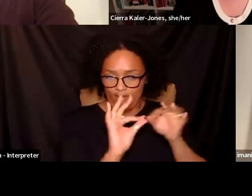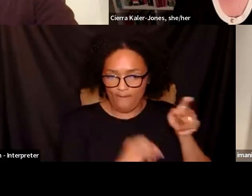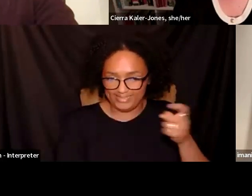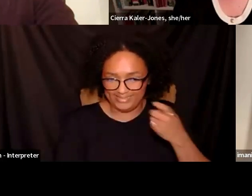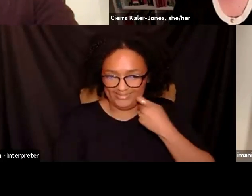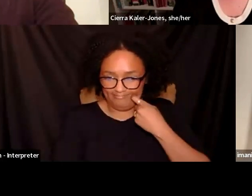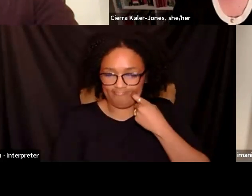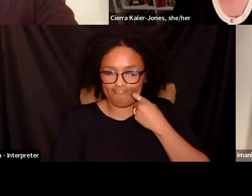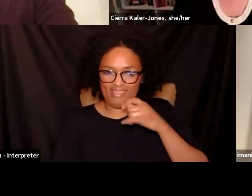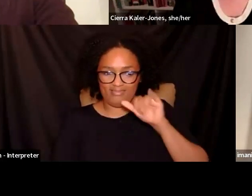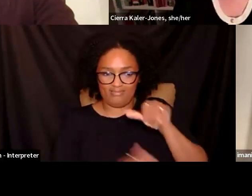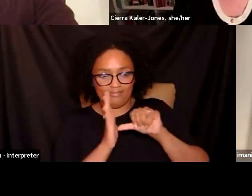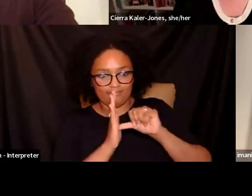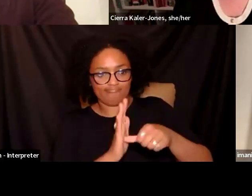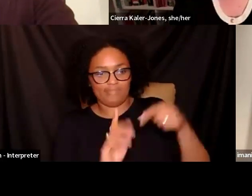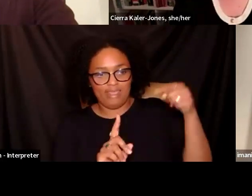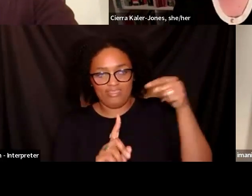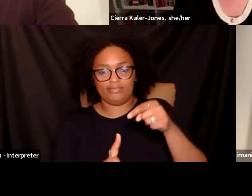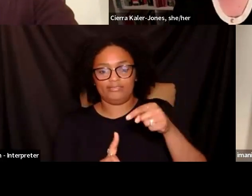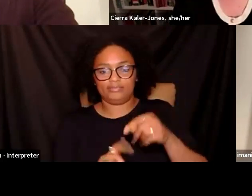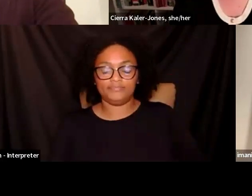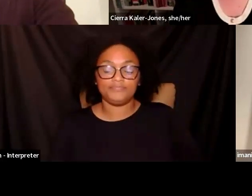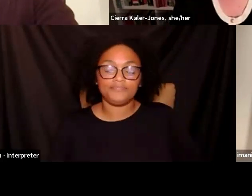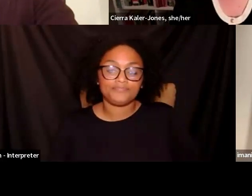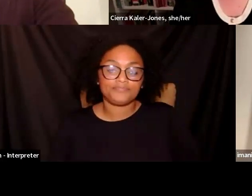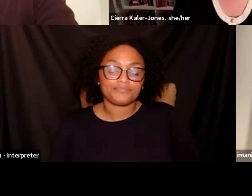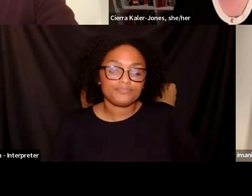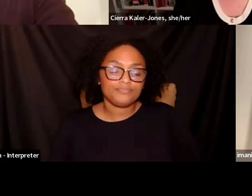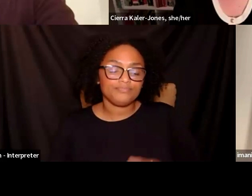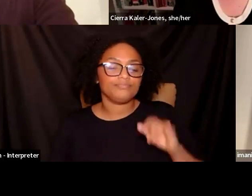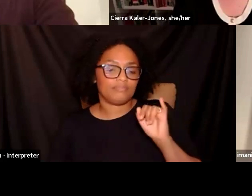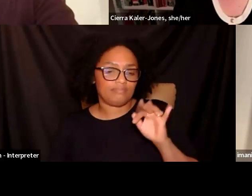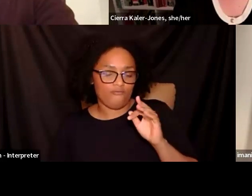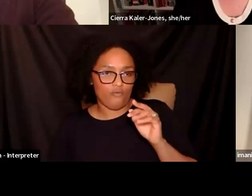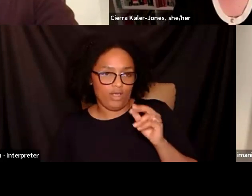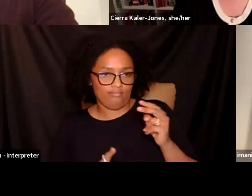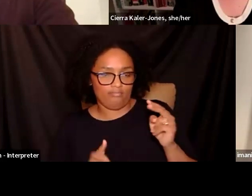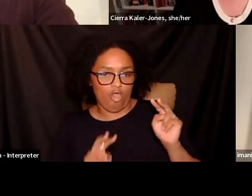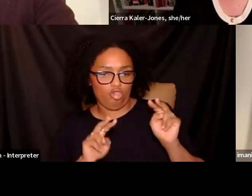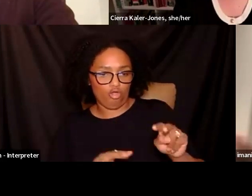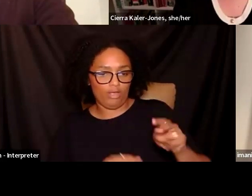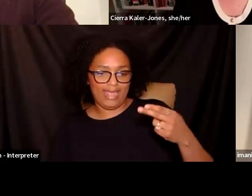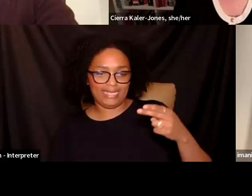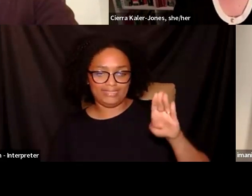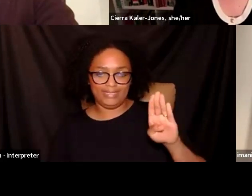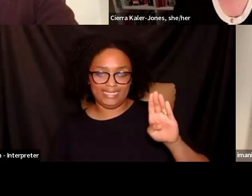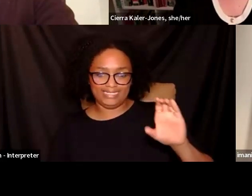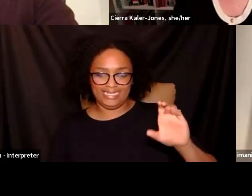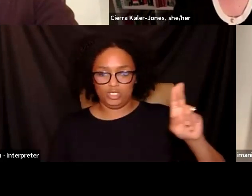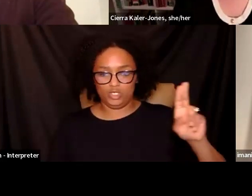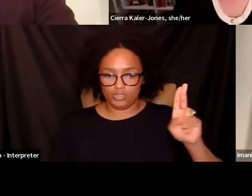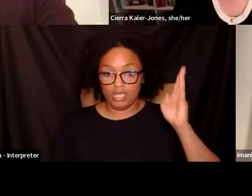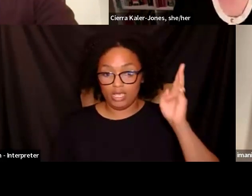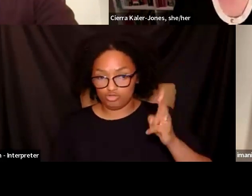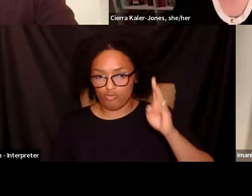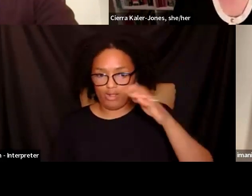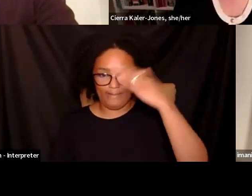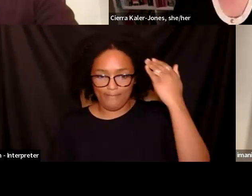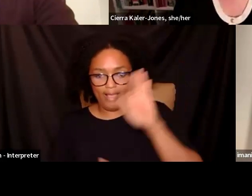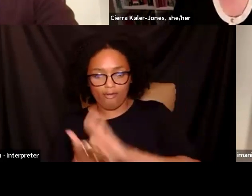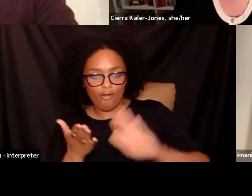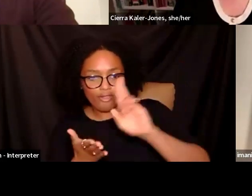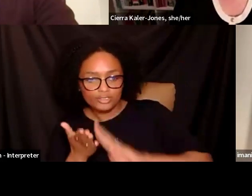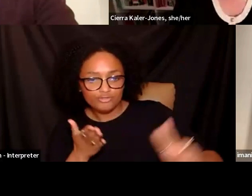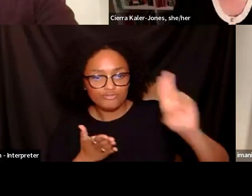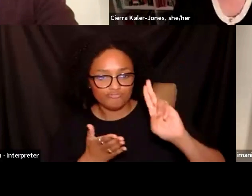highlights this, the if we think just about the history of HBCUs, right, these institutions that are built